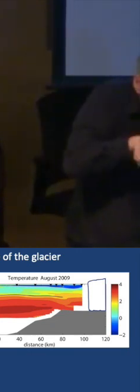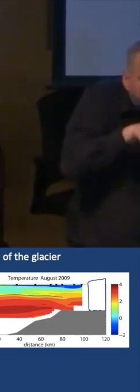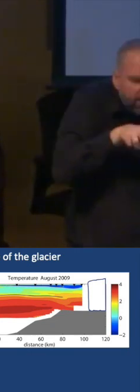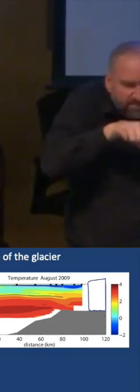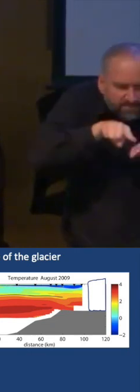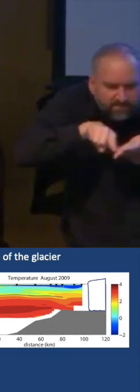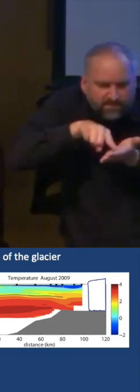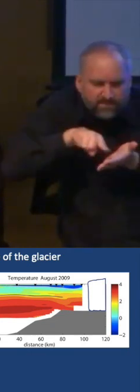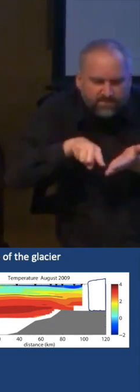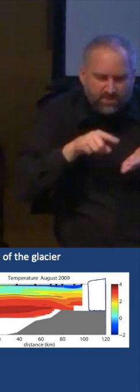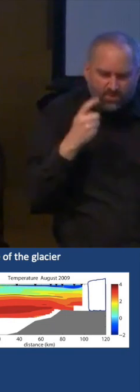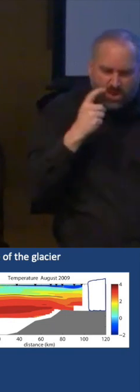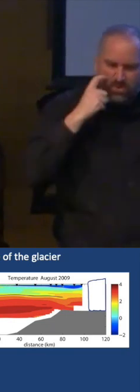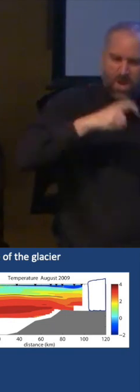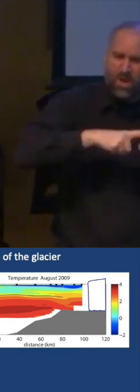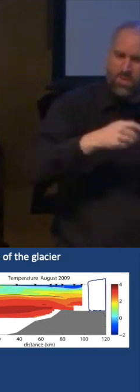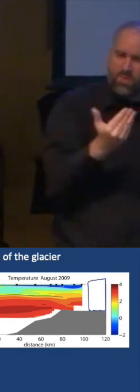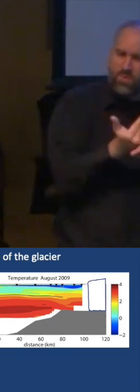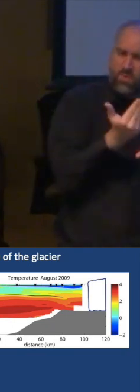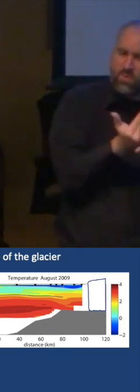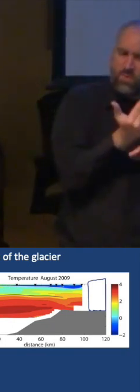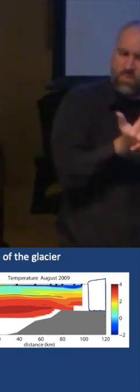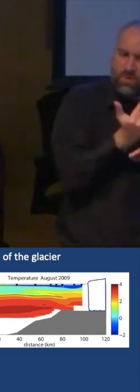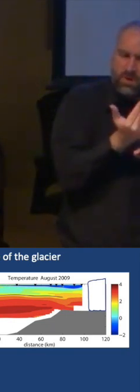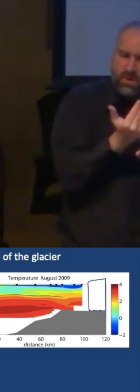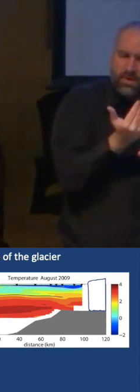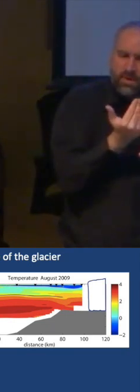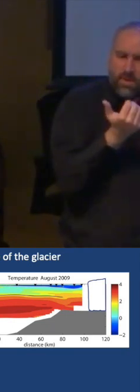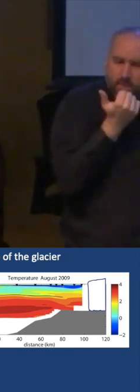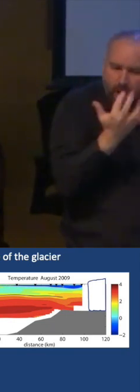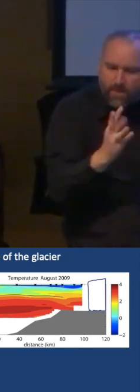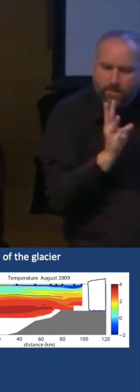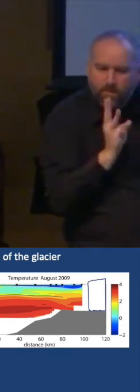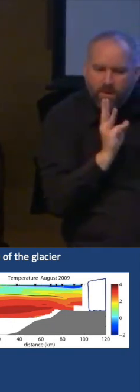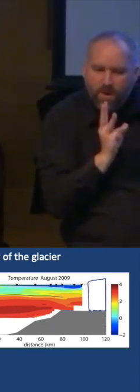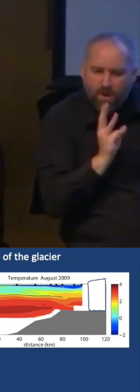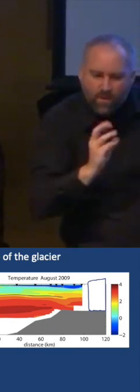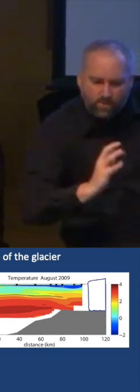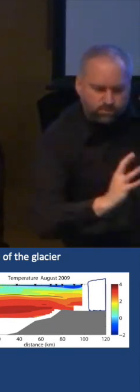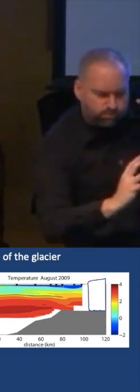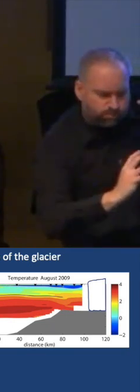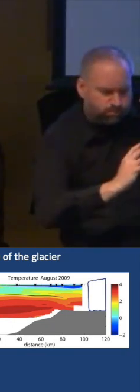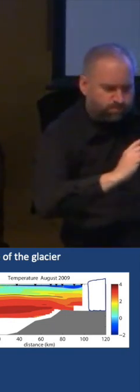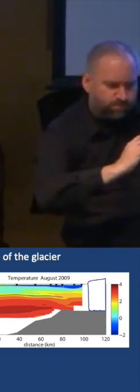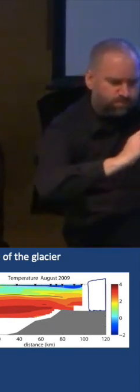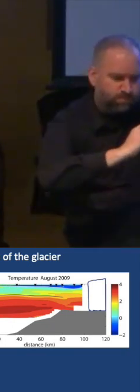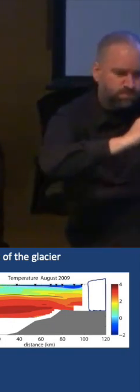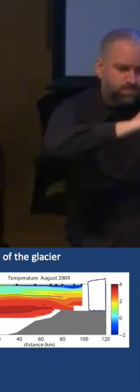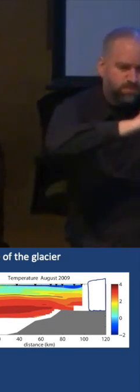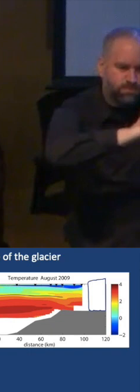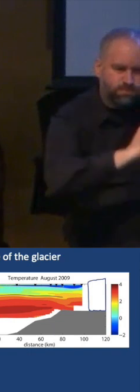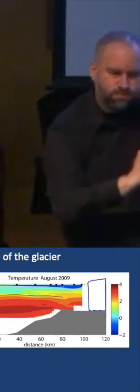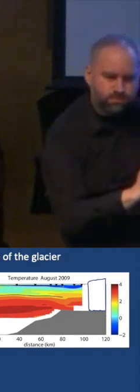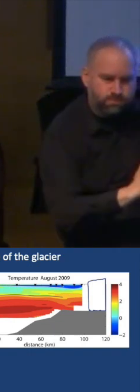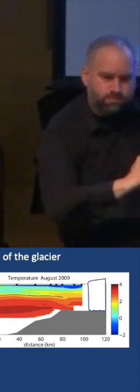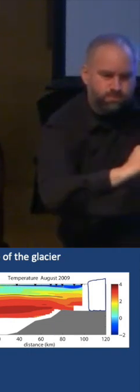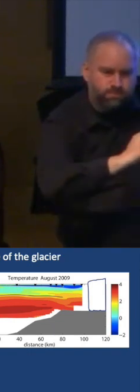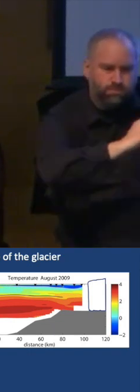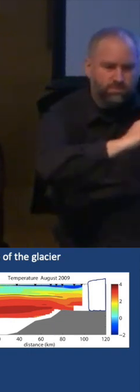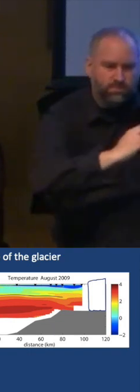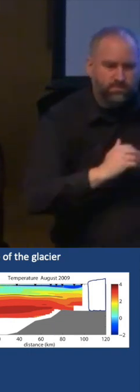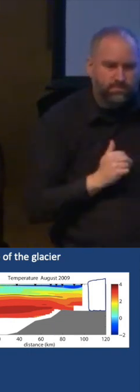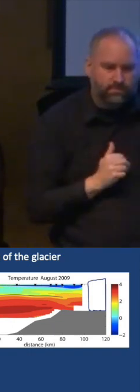in a tongue of warm water that rises and comes out. What we found was that we couldn't explain the properties next to the